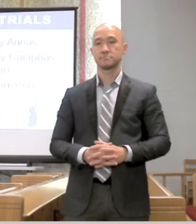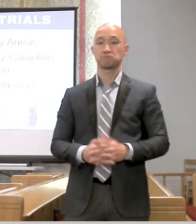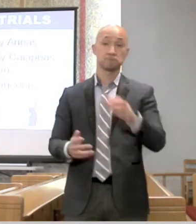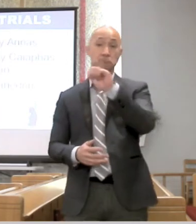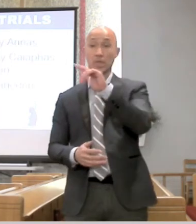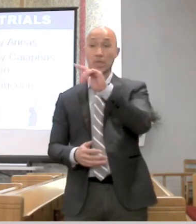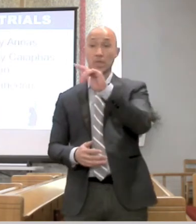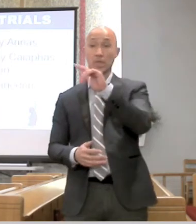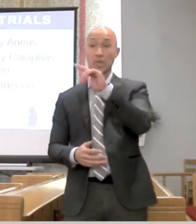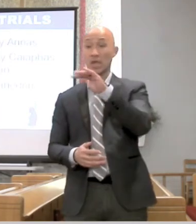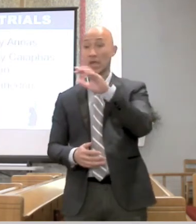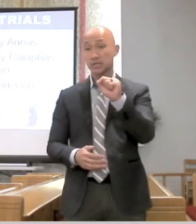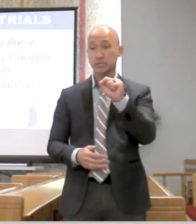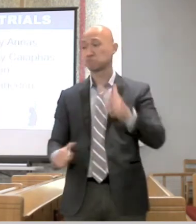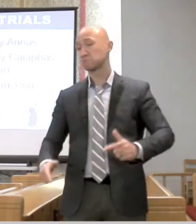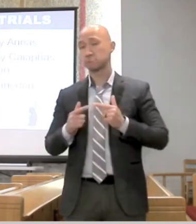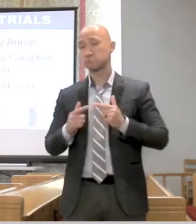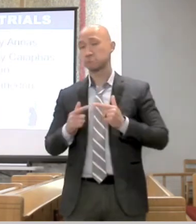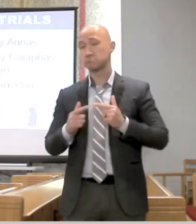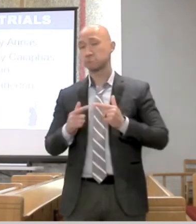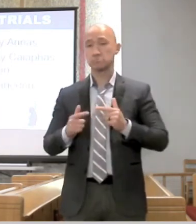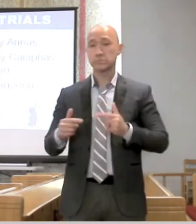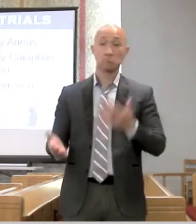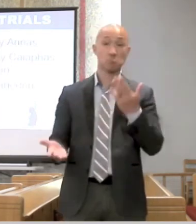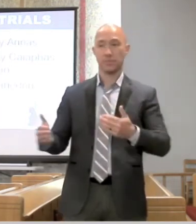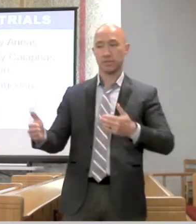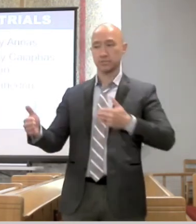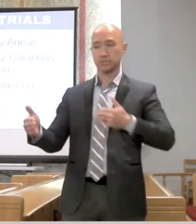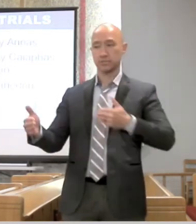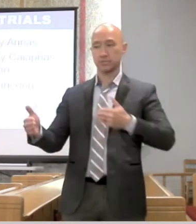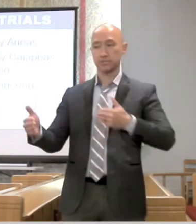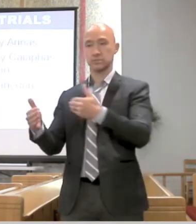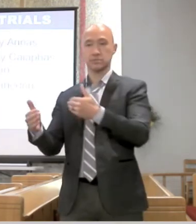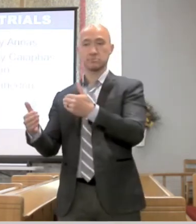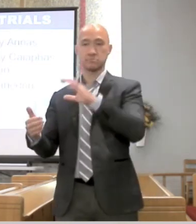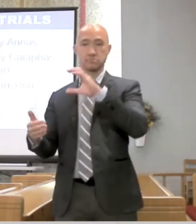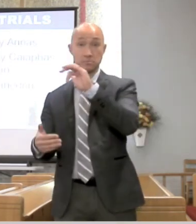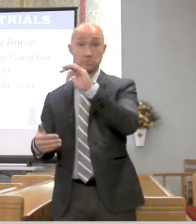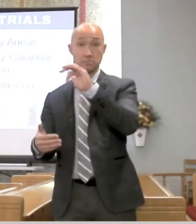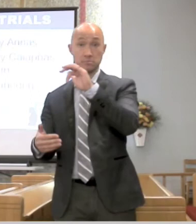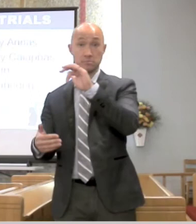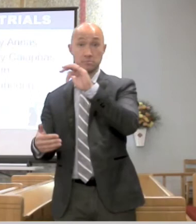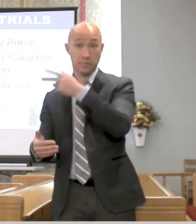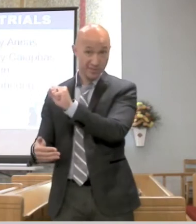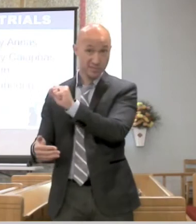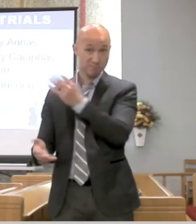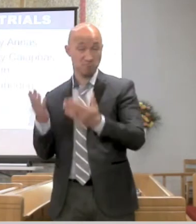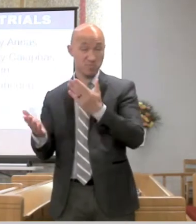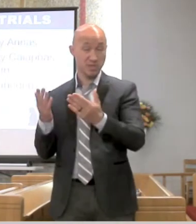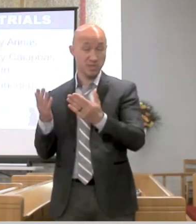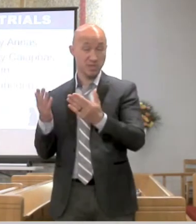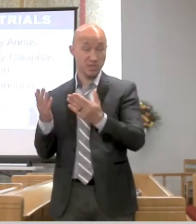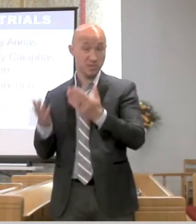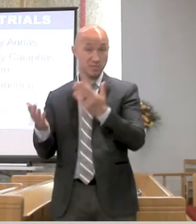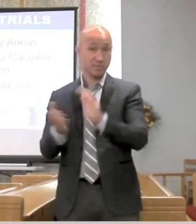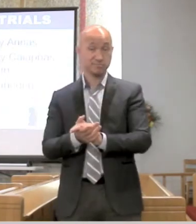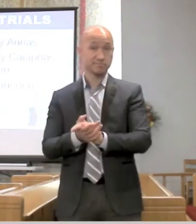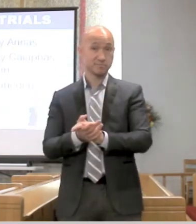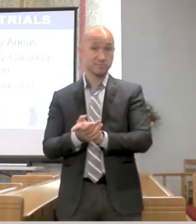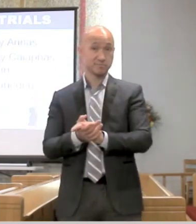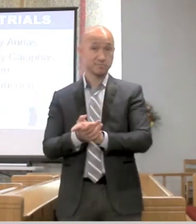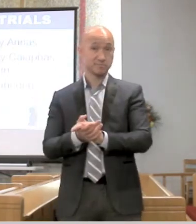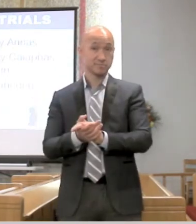probably around the corner. They think that probably their yards met together. So they went from one house into the other. to